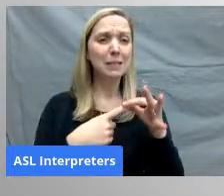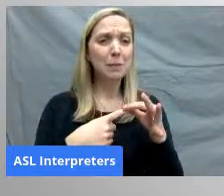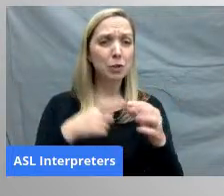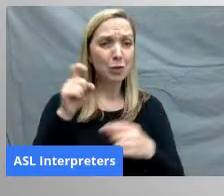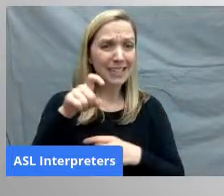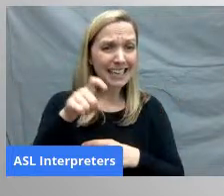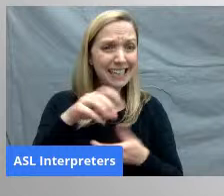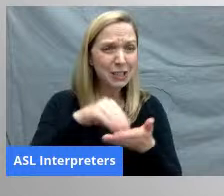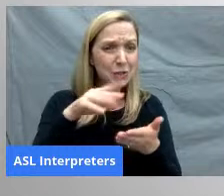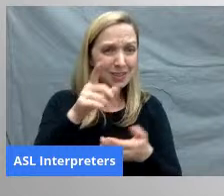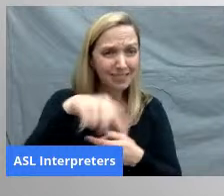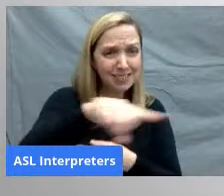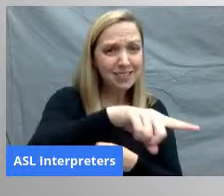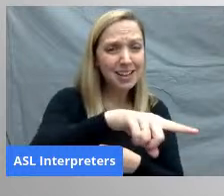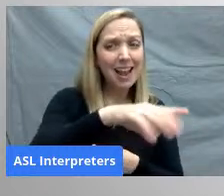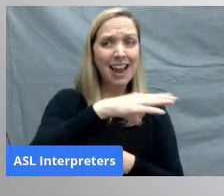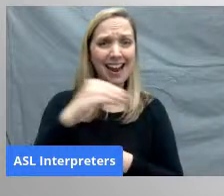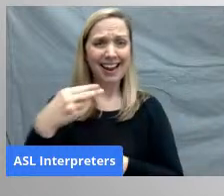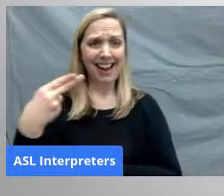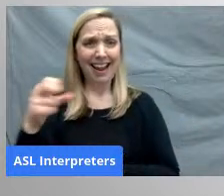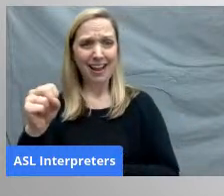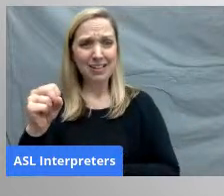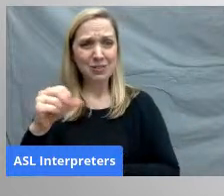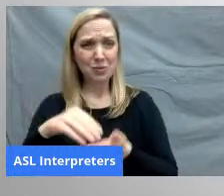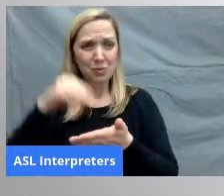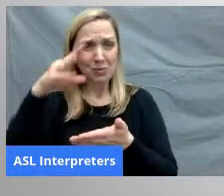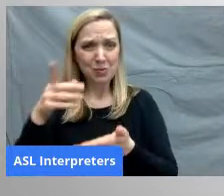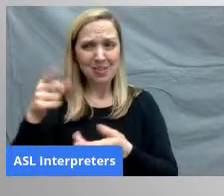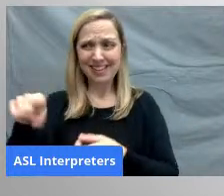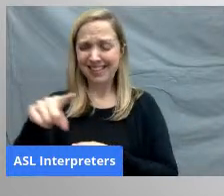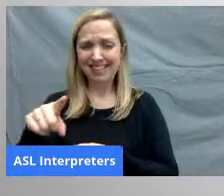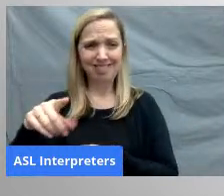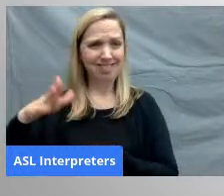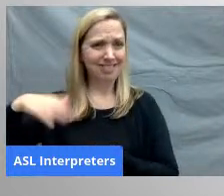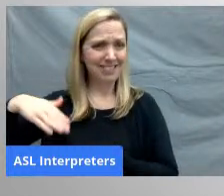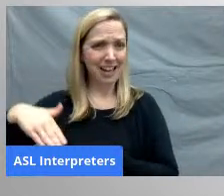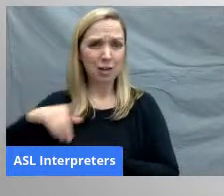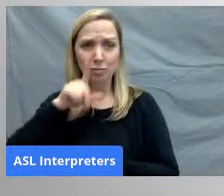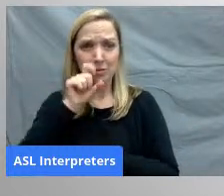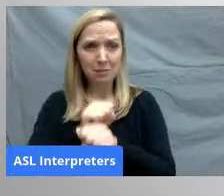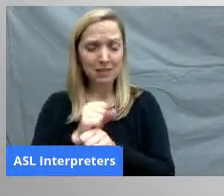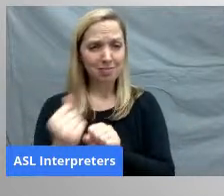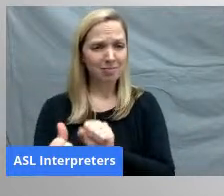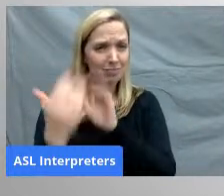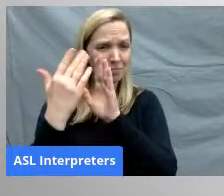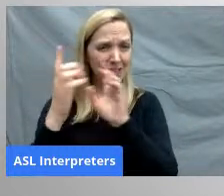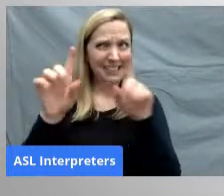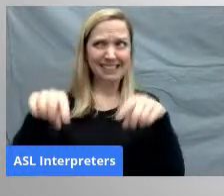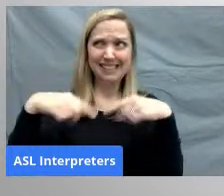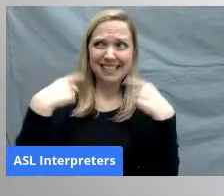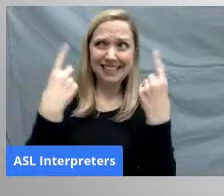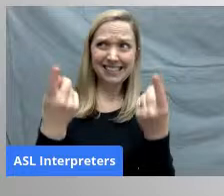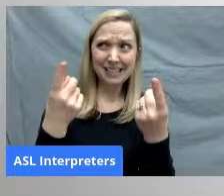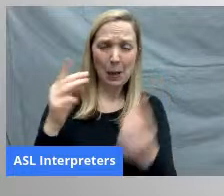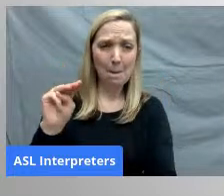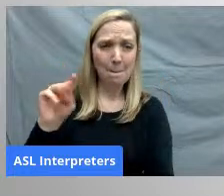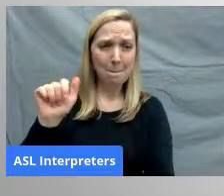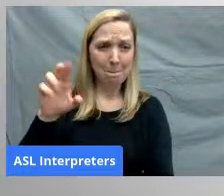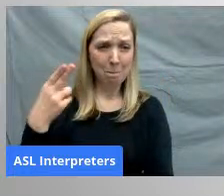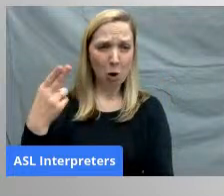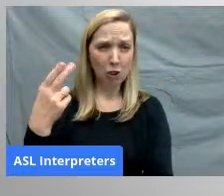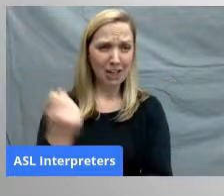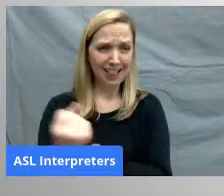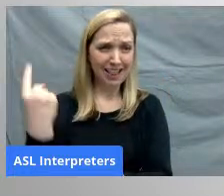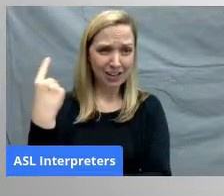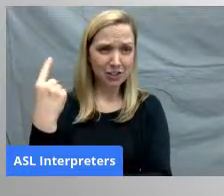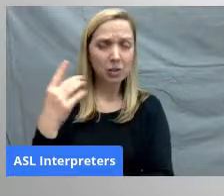opportunity to attend school since we got out last March. And so that's not to say we're not concerned about all of the